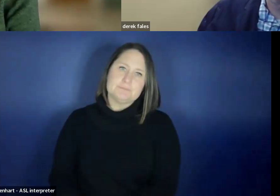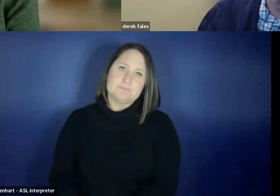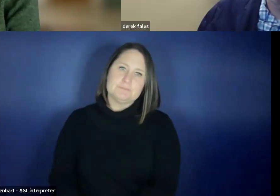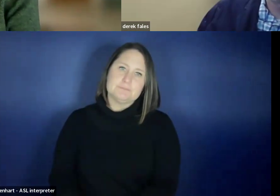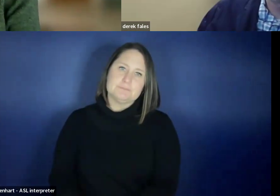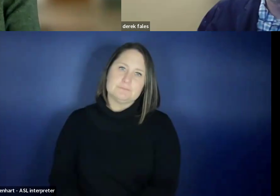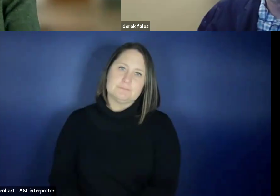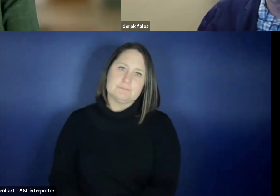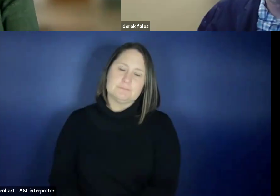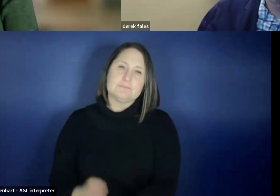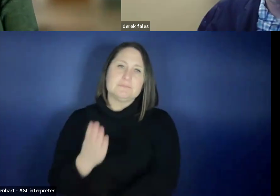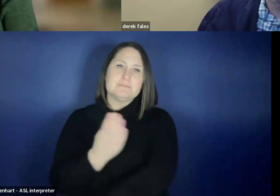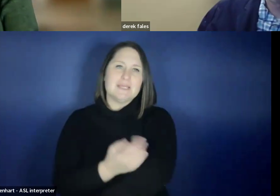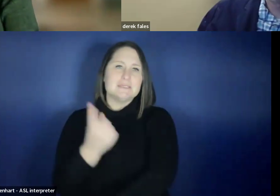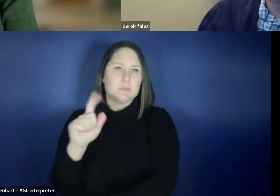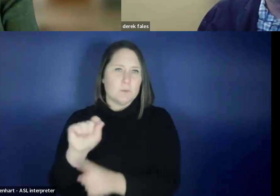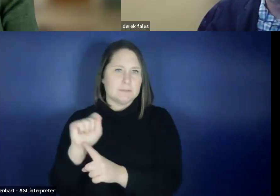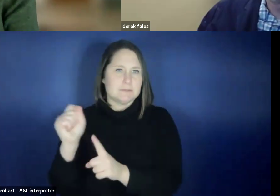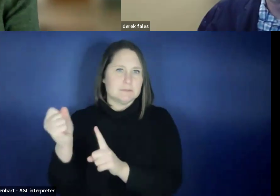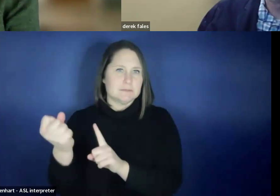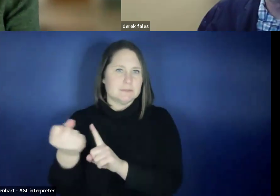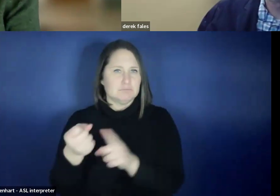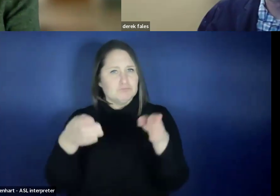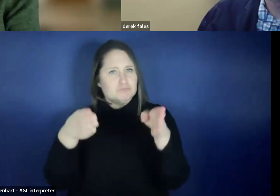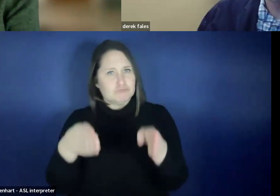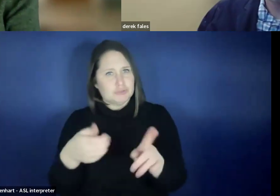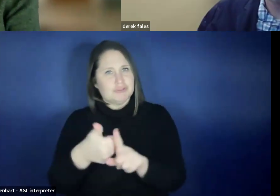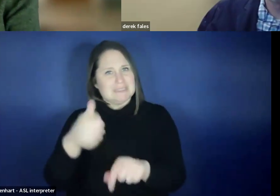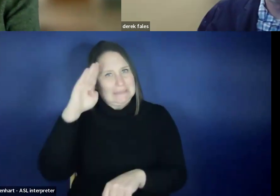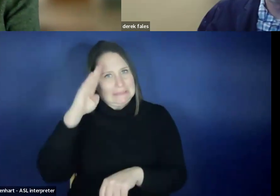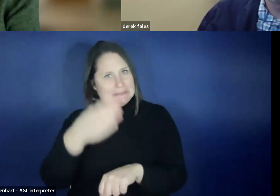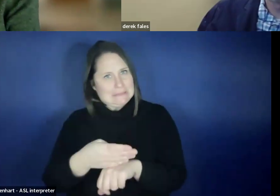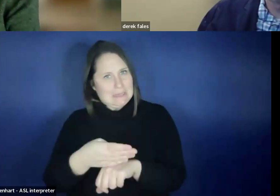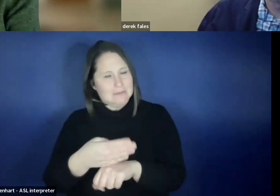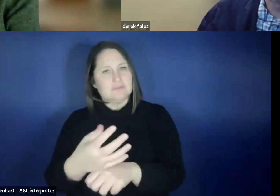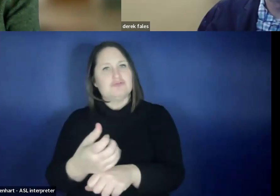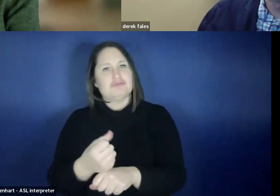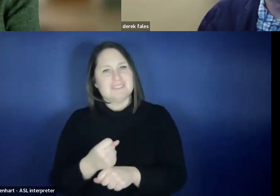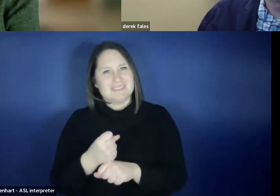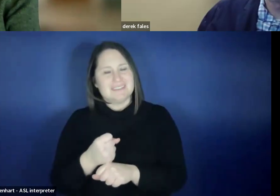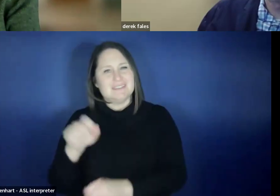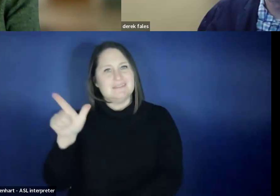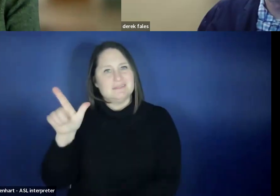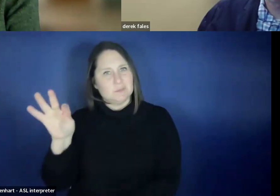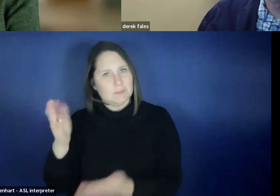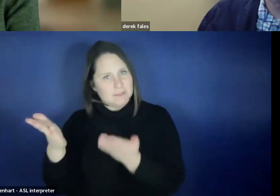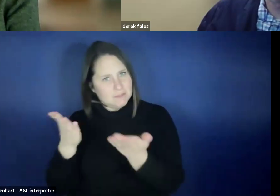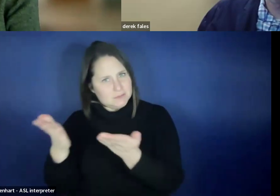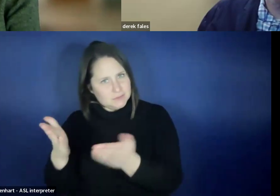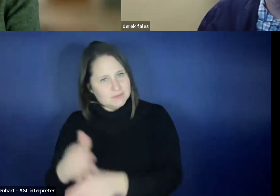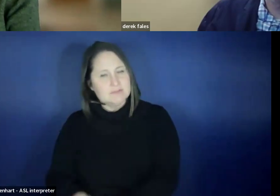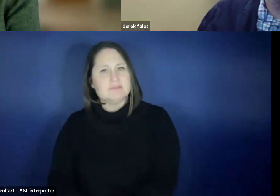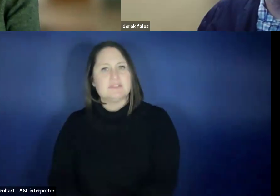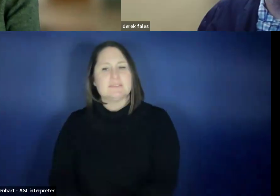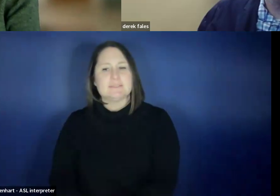We have a scenario where somebody has a son who's currently receiving Section 29 services, and they've